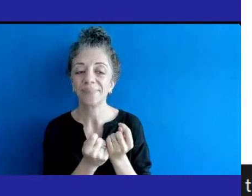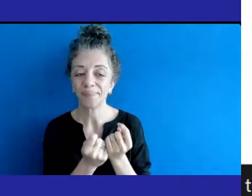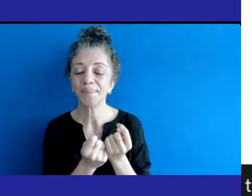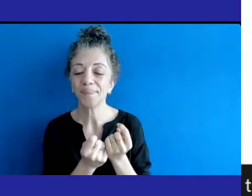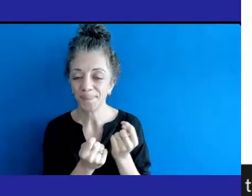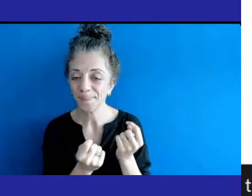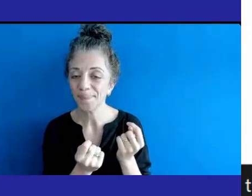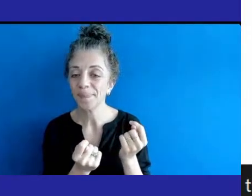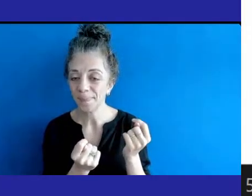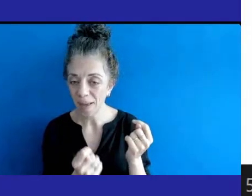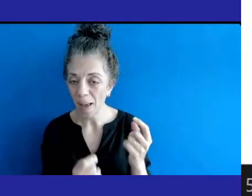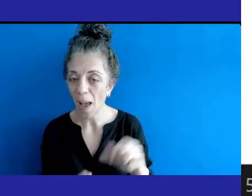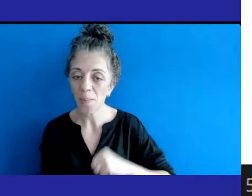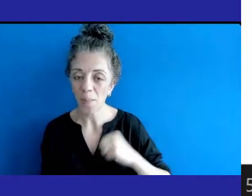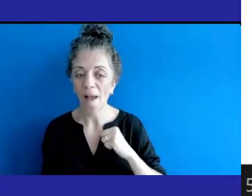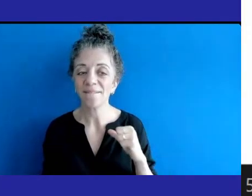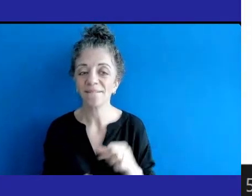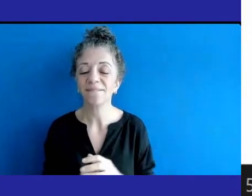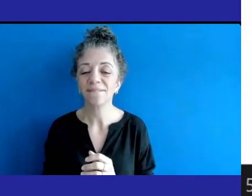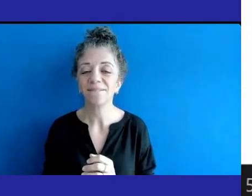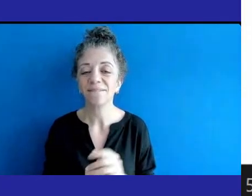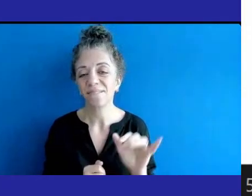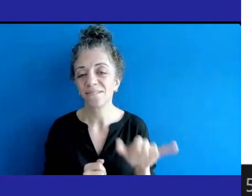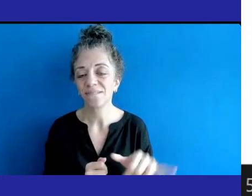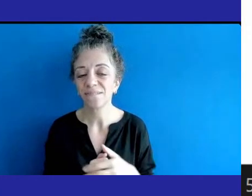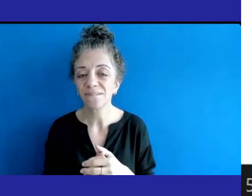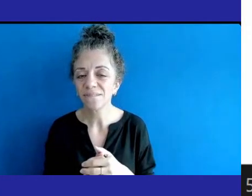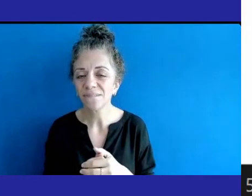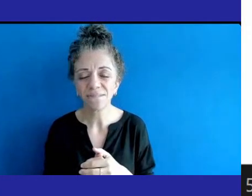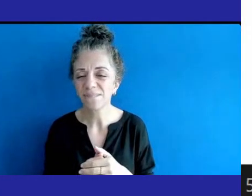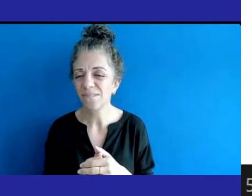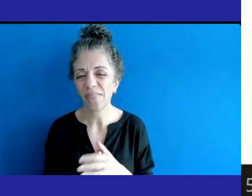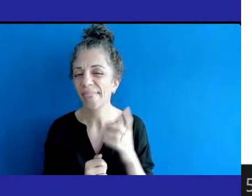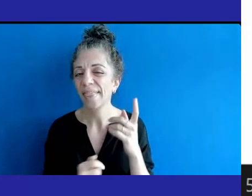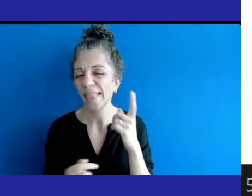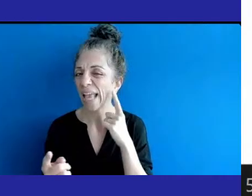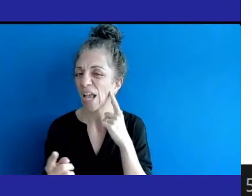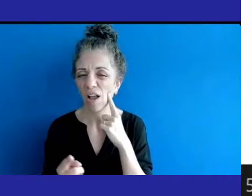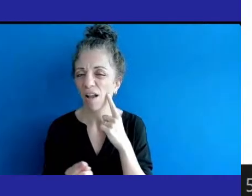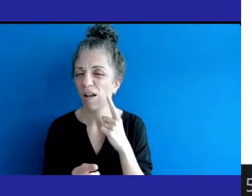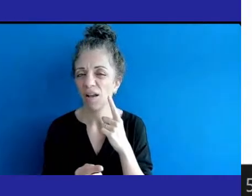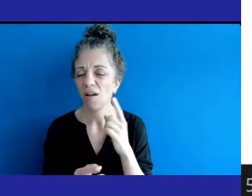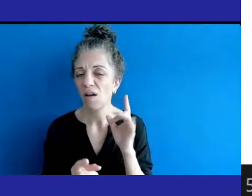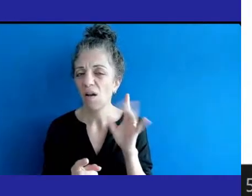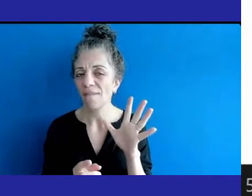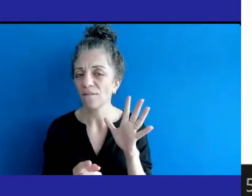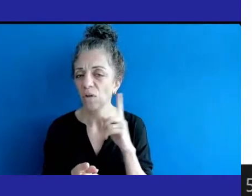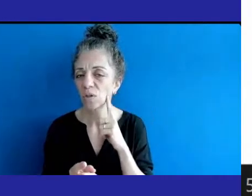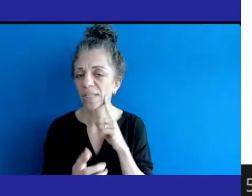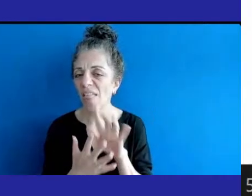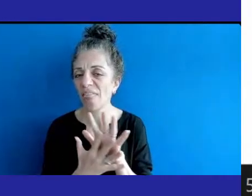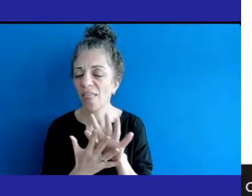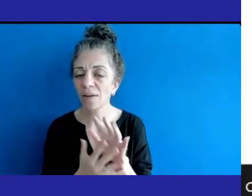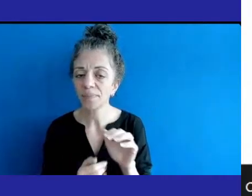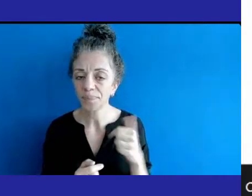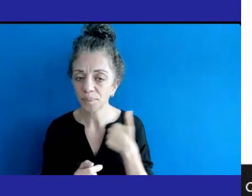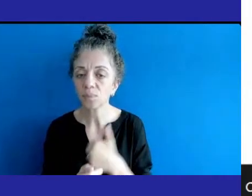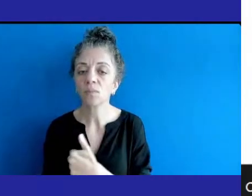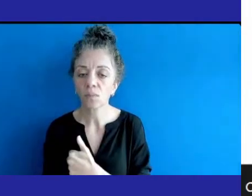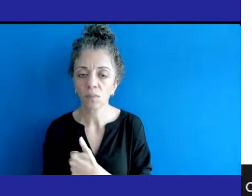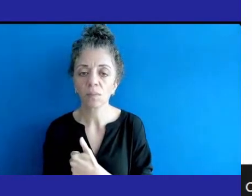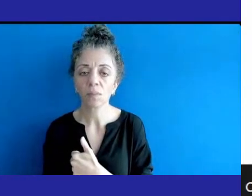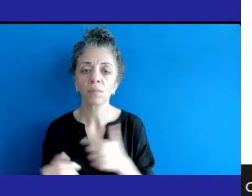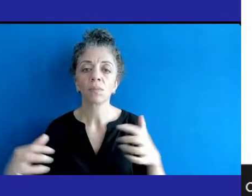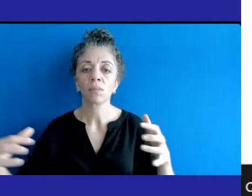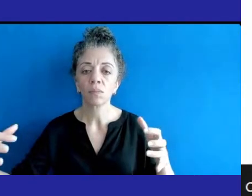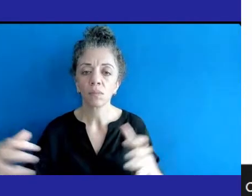clinical outcomes. Next slide. Up here is a photo of actually the C-suite at Queens coming together as they embark on